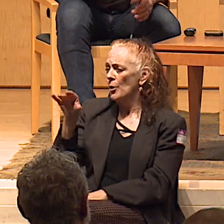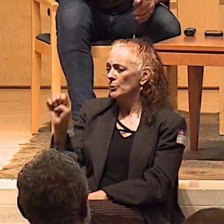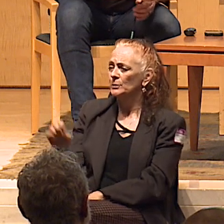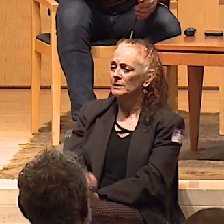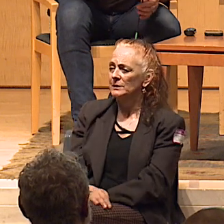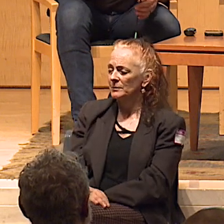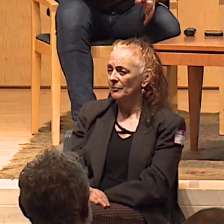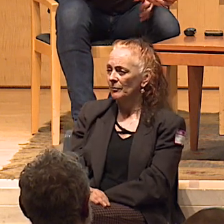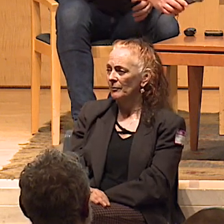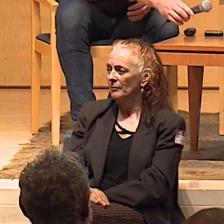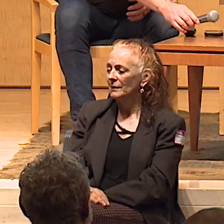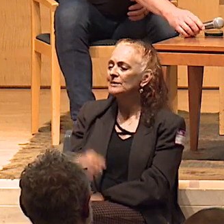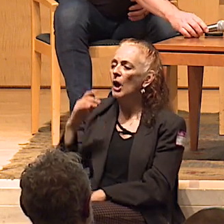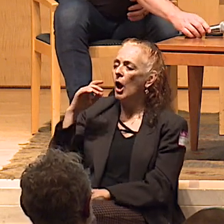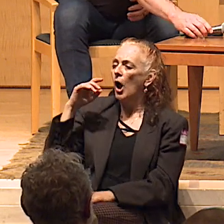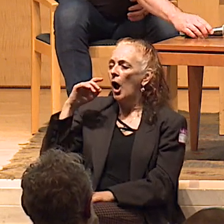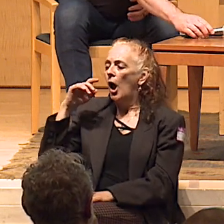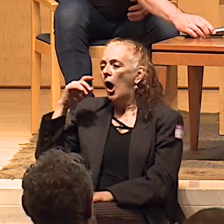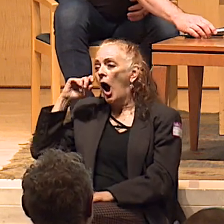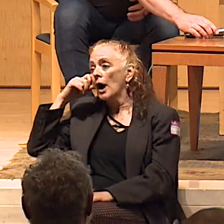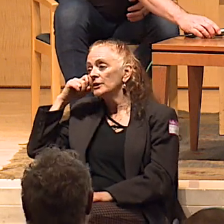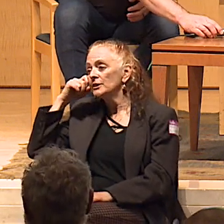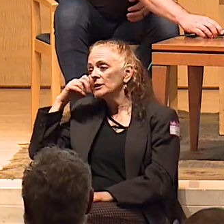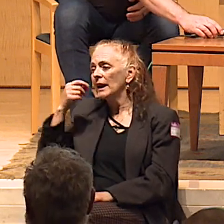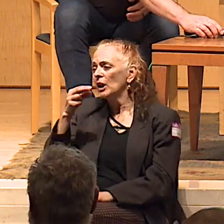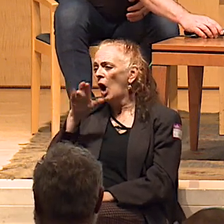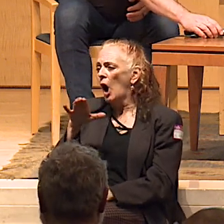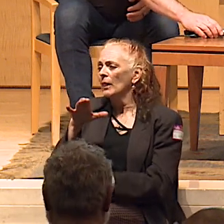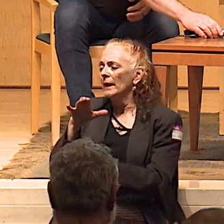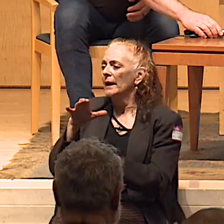It's a garlic and an onion making out sexily.